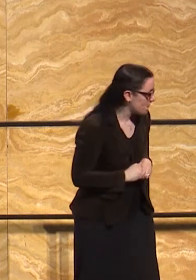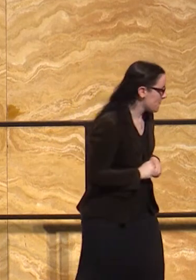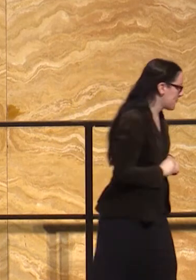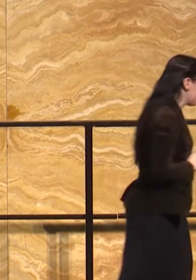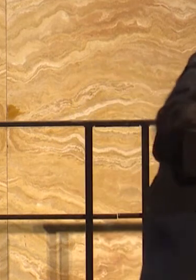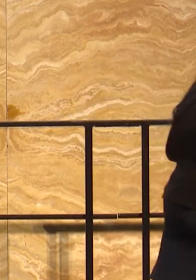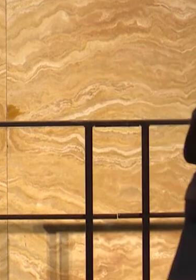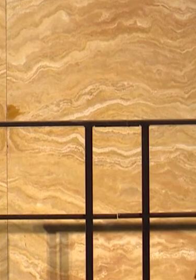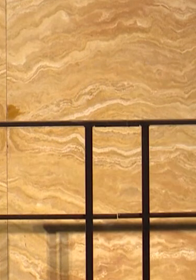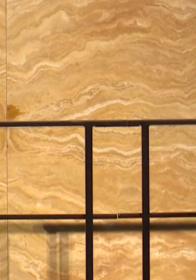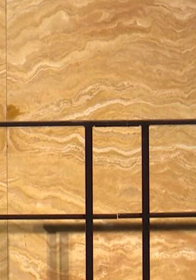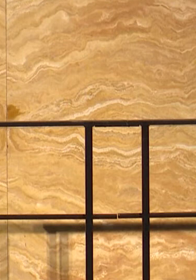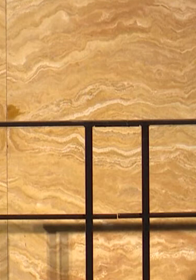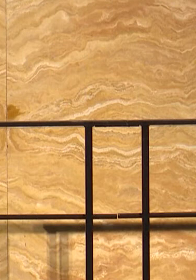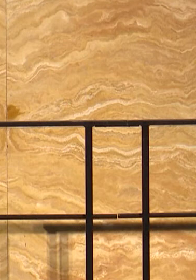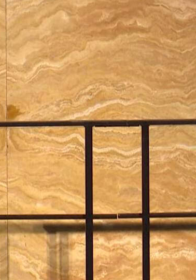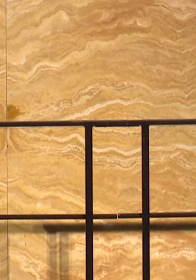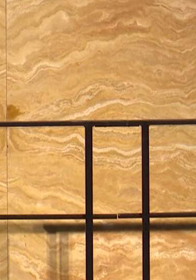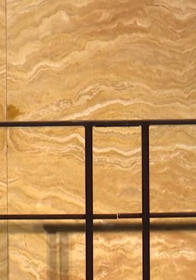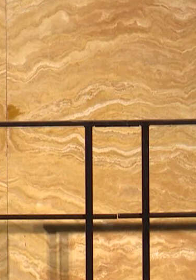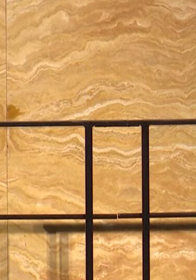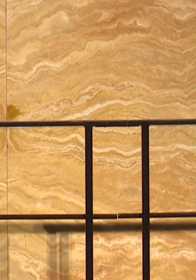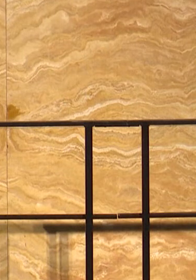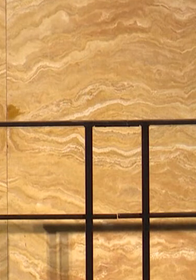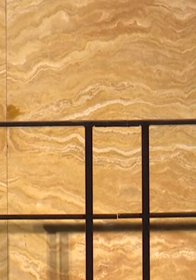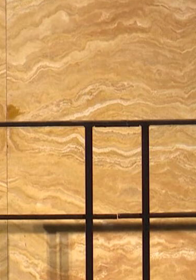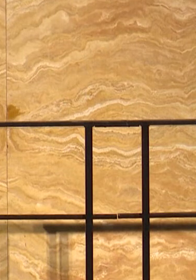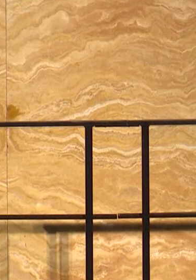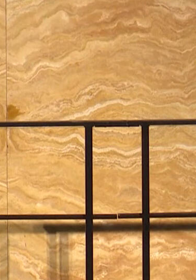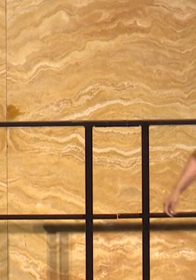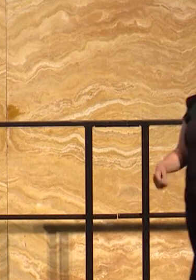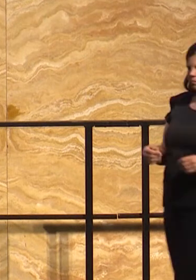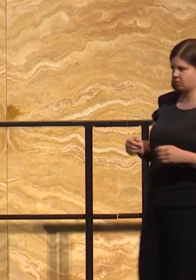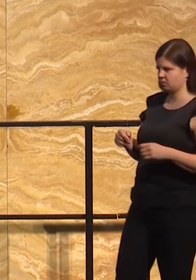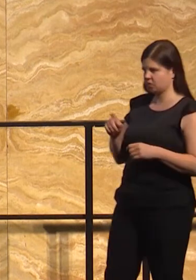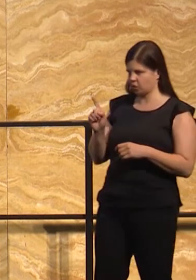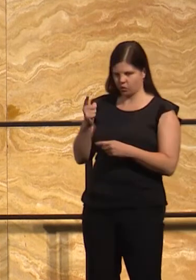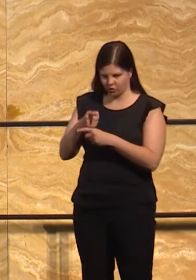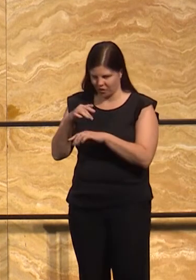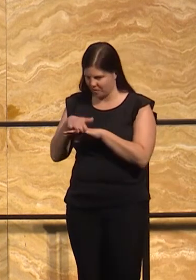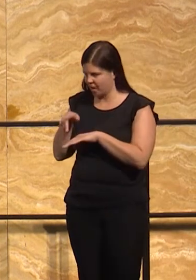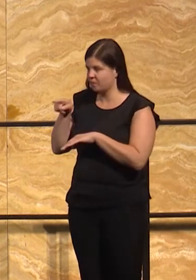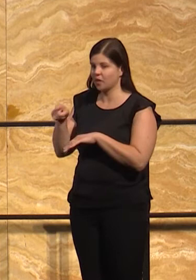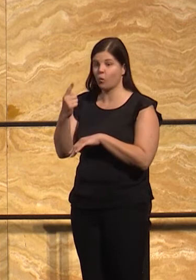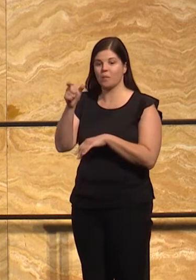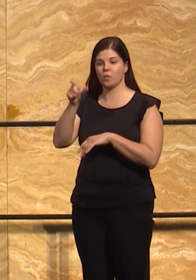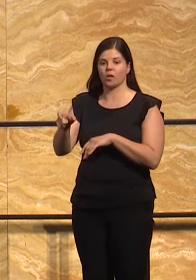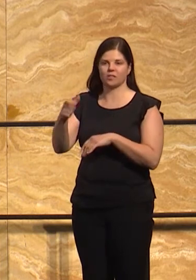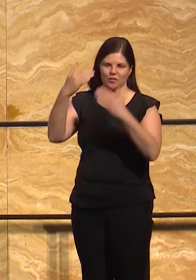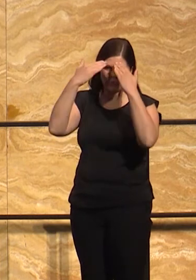the matter that we've just been discussing, there is quite an interesting question from Anonymous.